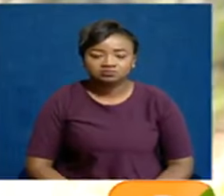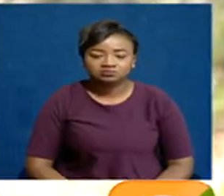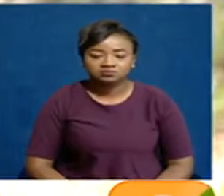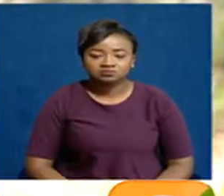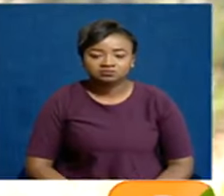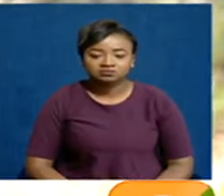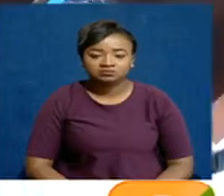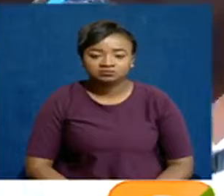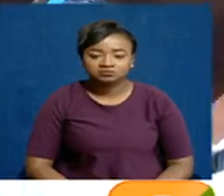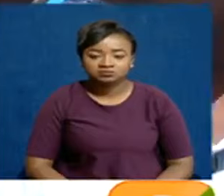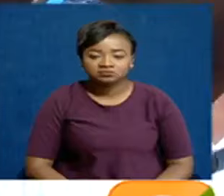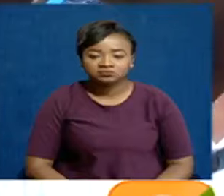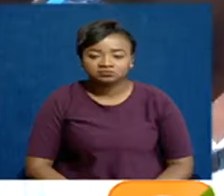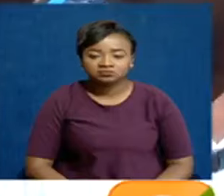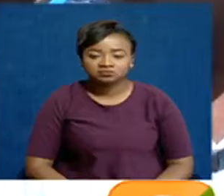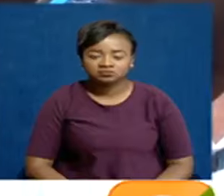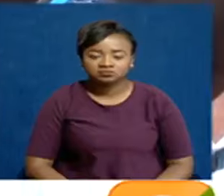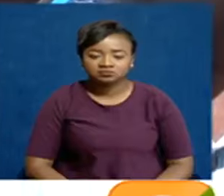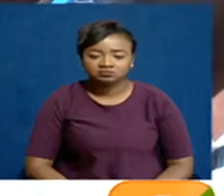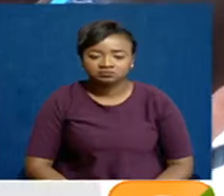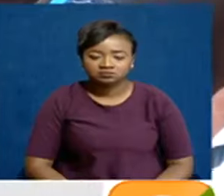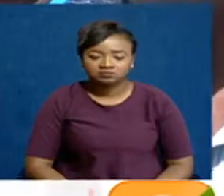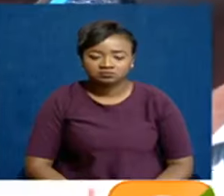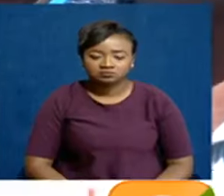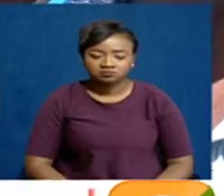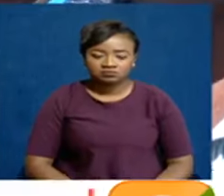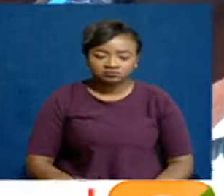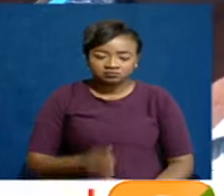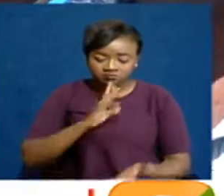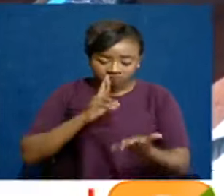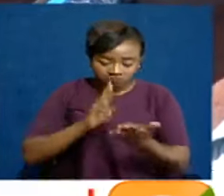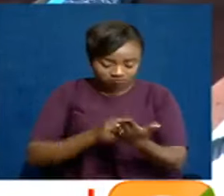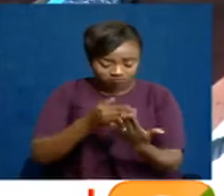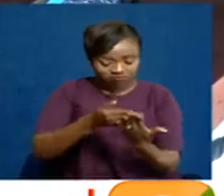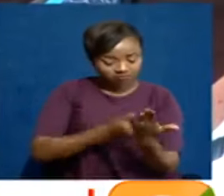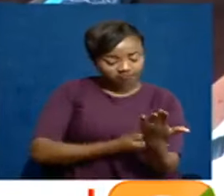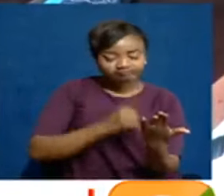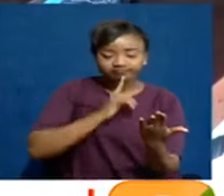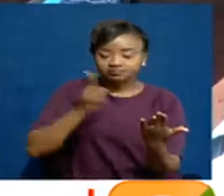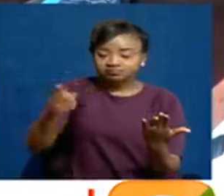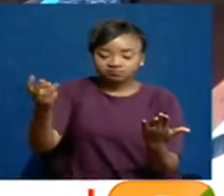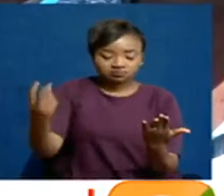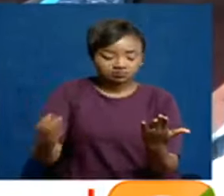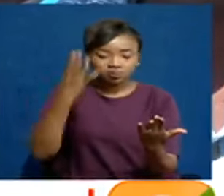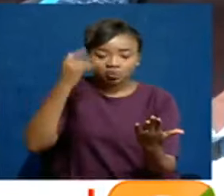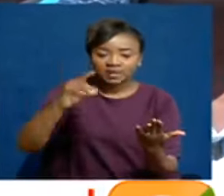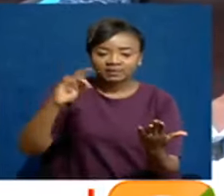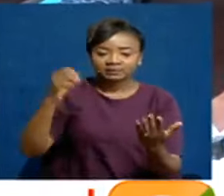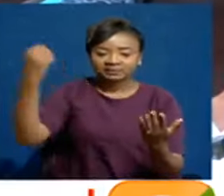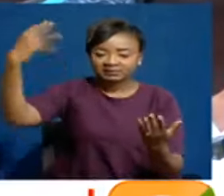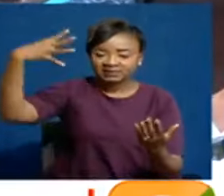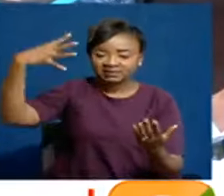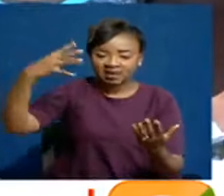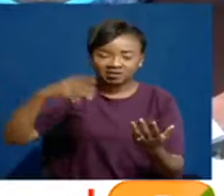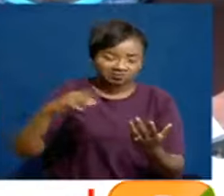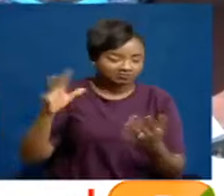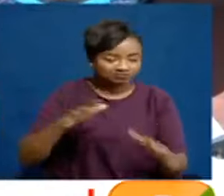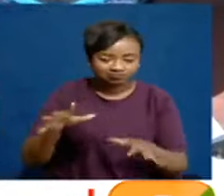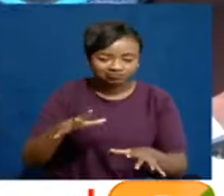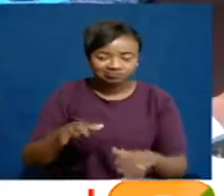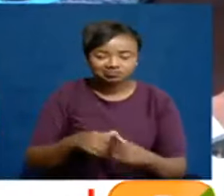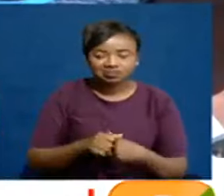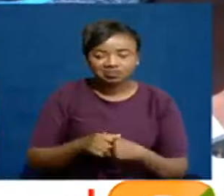Gulf country. Kulingana na ripoti yenye tulipata huko ya postmortem, ilikuwa nasema alipigwa na stima. Na hiyo stima